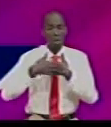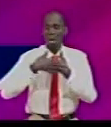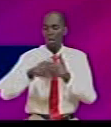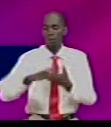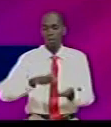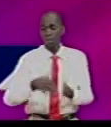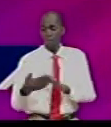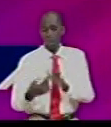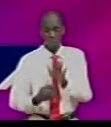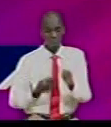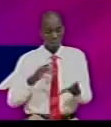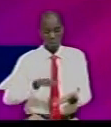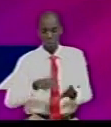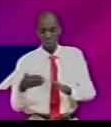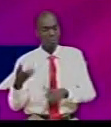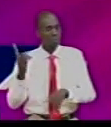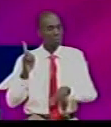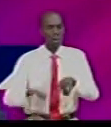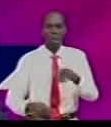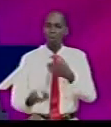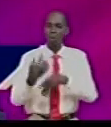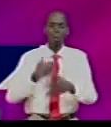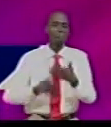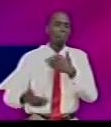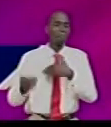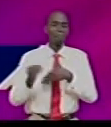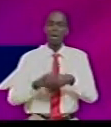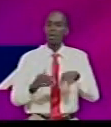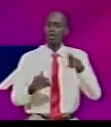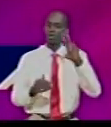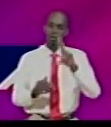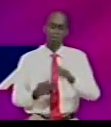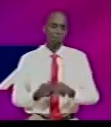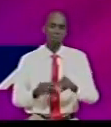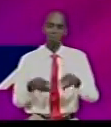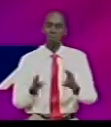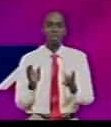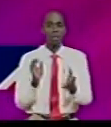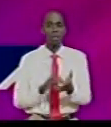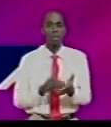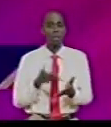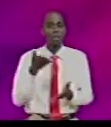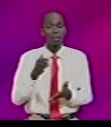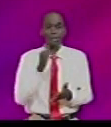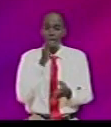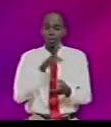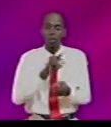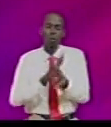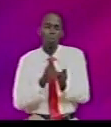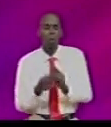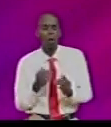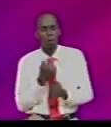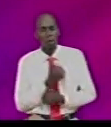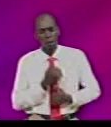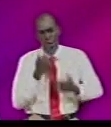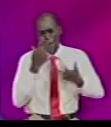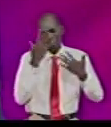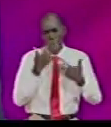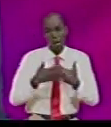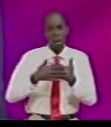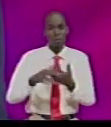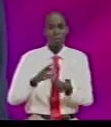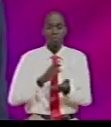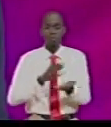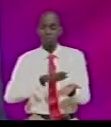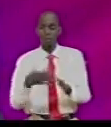return. You cannot come back. No, not at all. And there is no repentance after death. Today is a